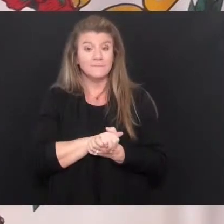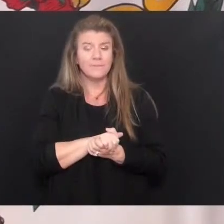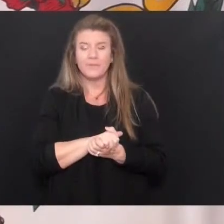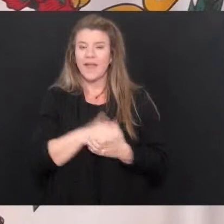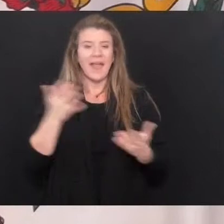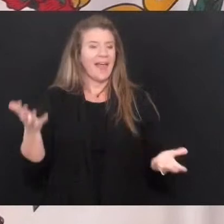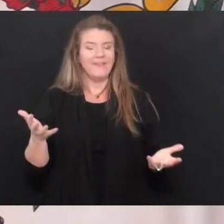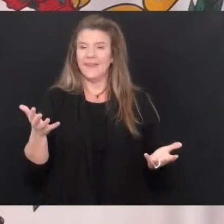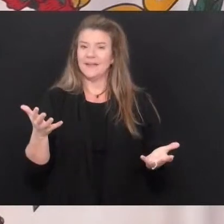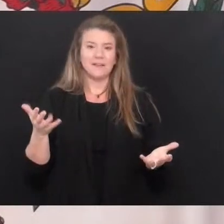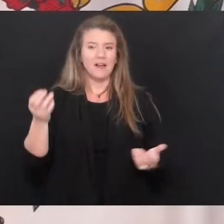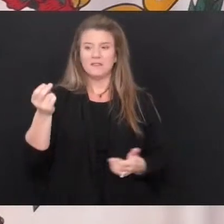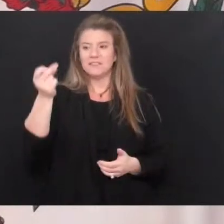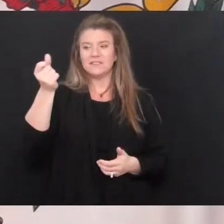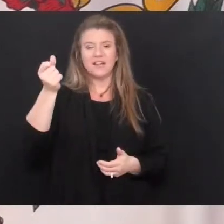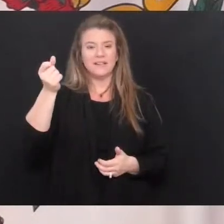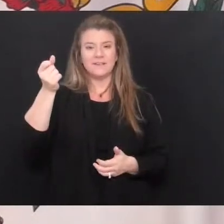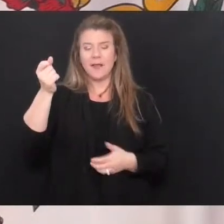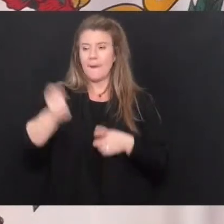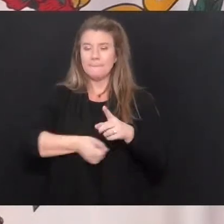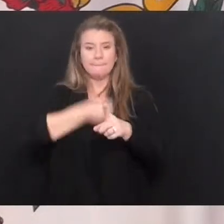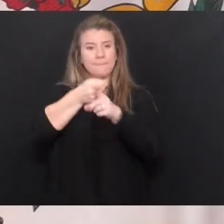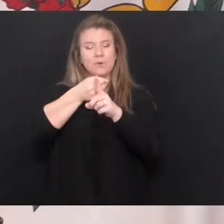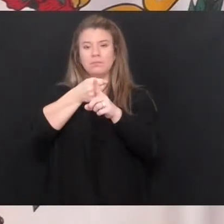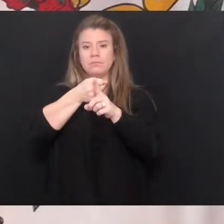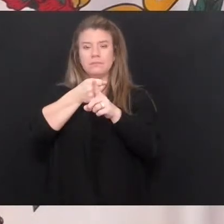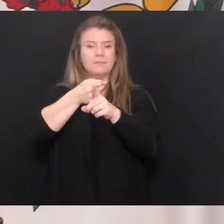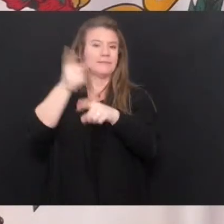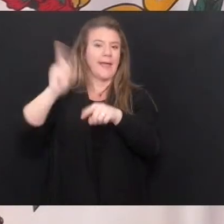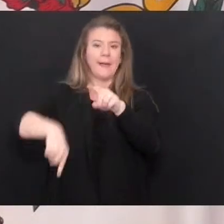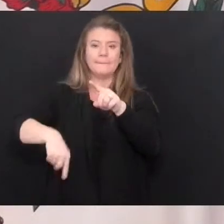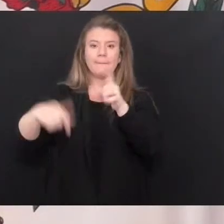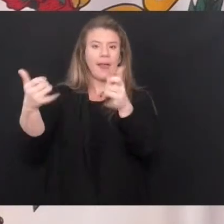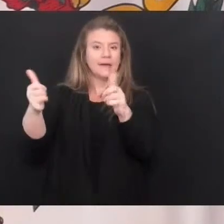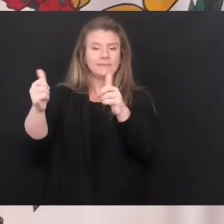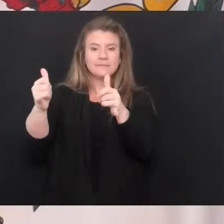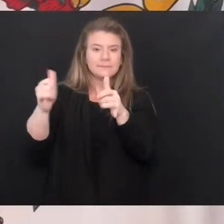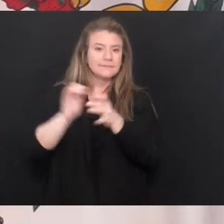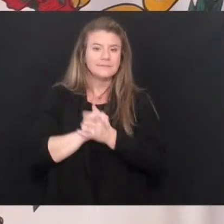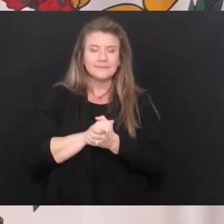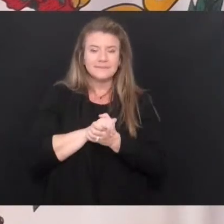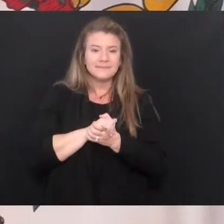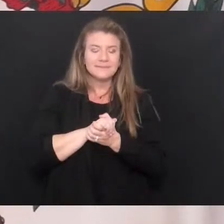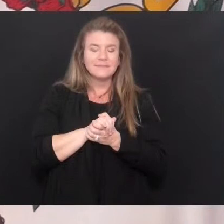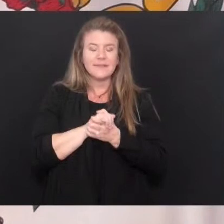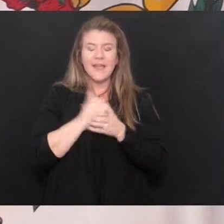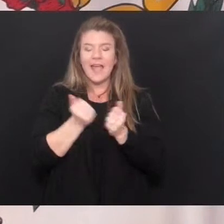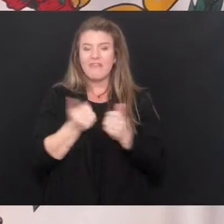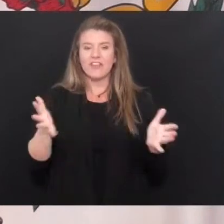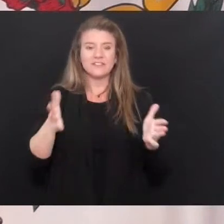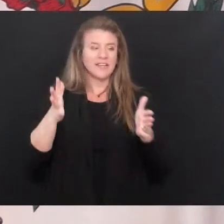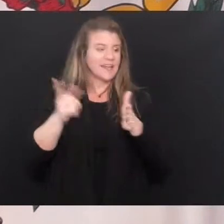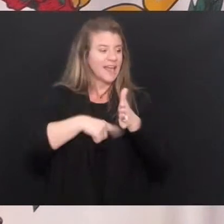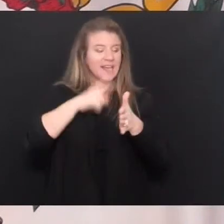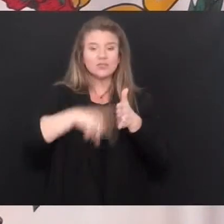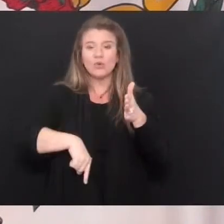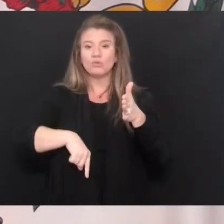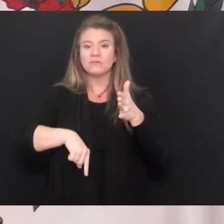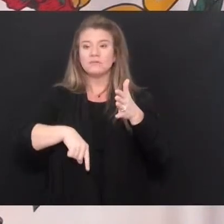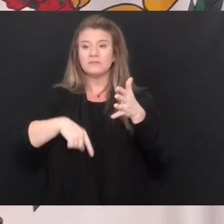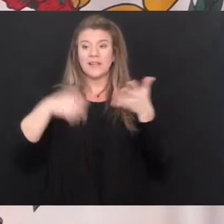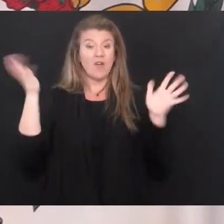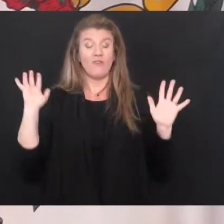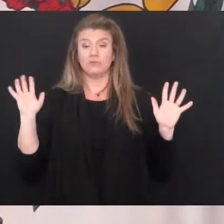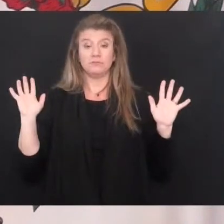all of a sudden the rug's just jerked out from underneath them and everything's canceled and it's